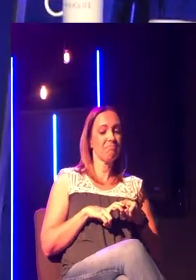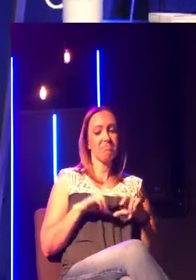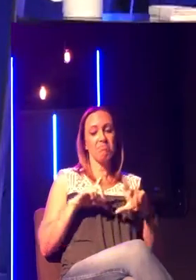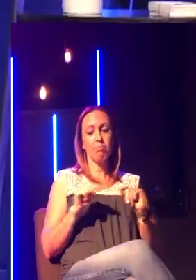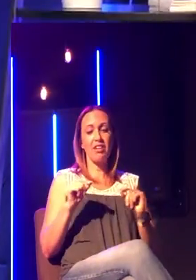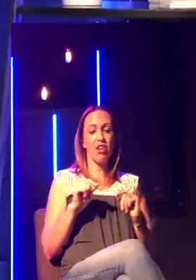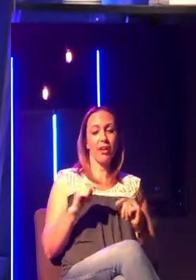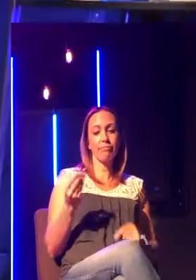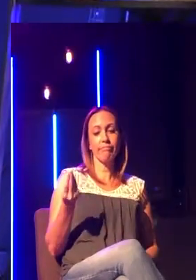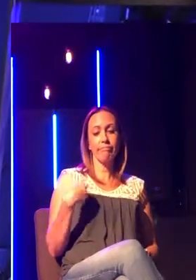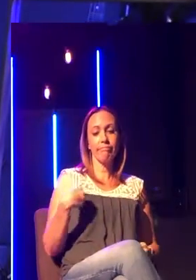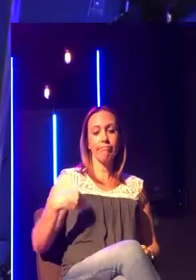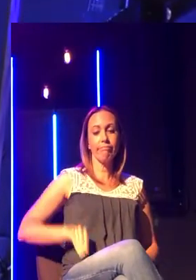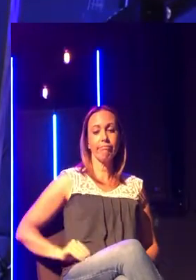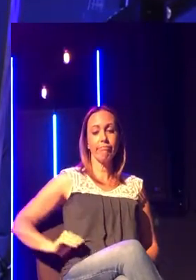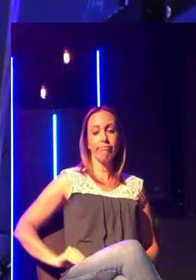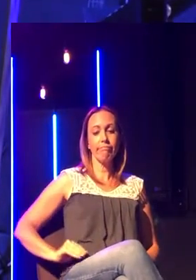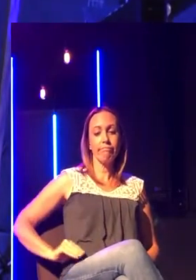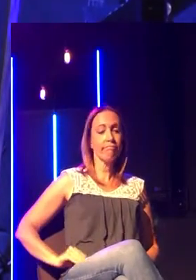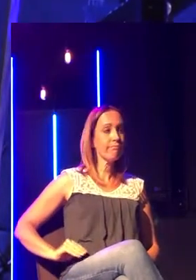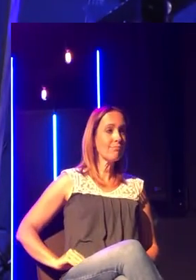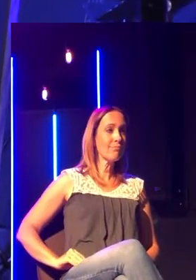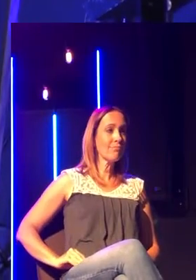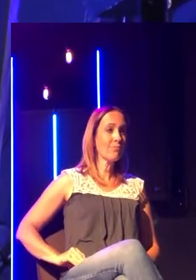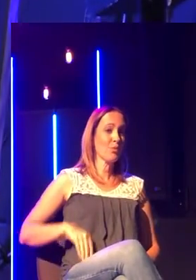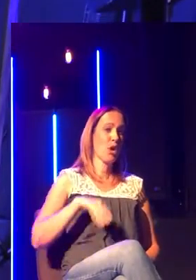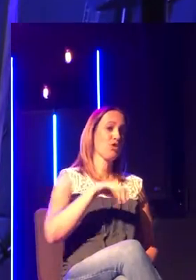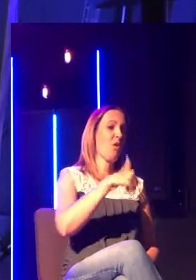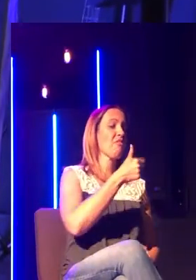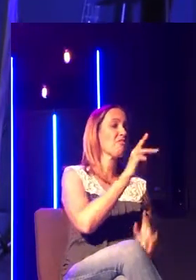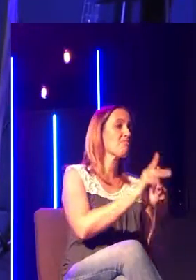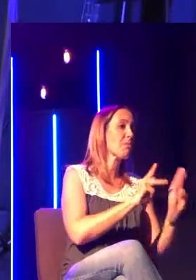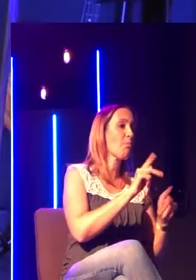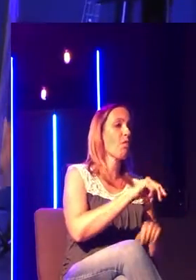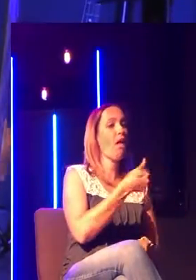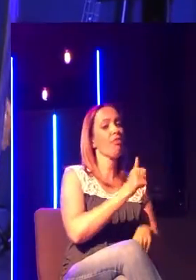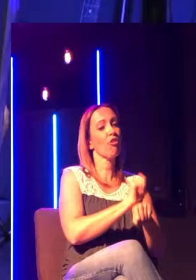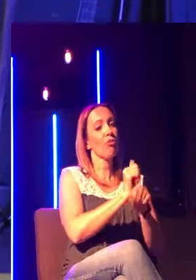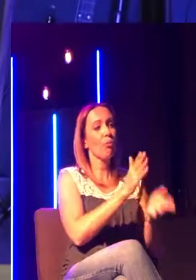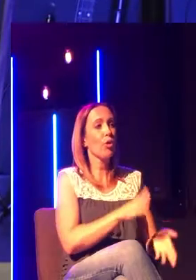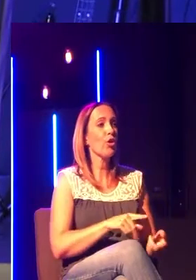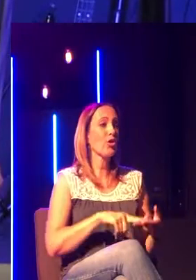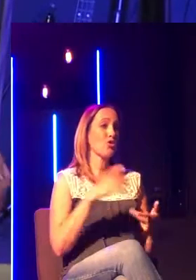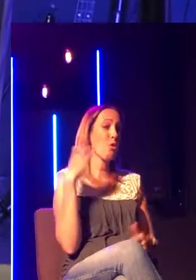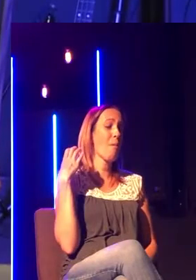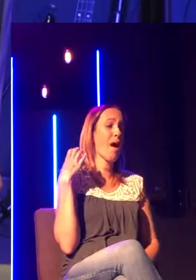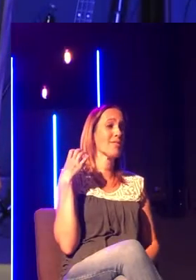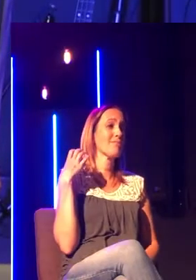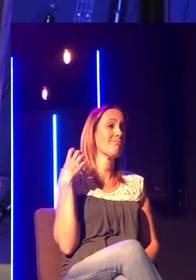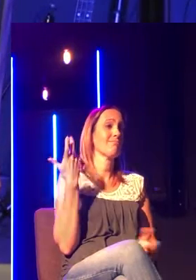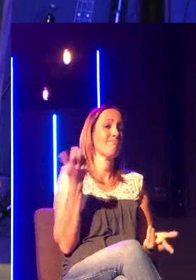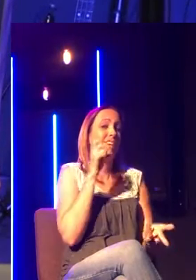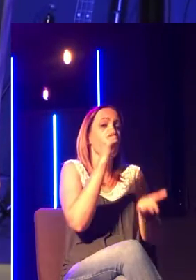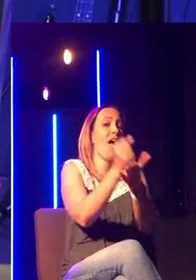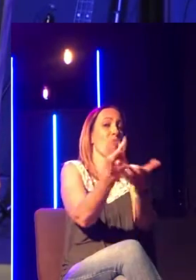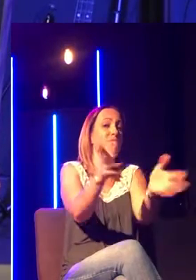paycheck. You tell your boss, you tell your other employees, you tell your coworkers, I'm done helping out. I'm just here for the money.